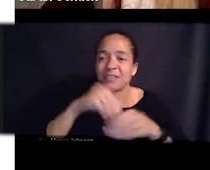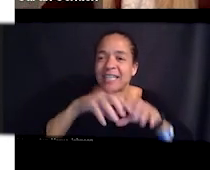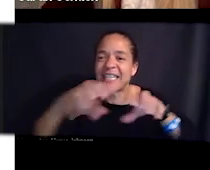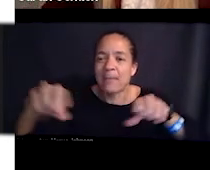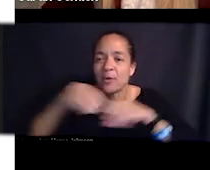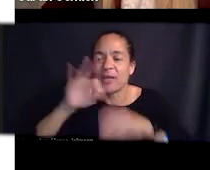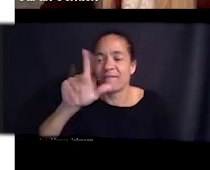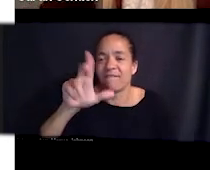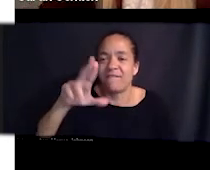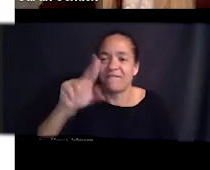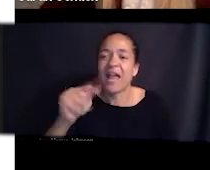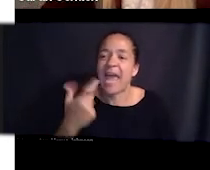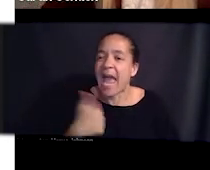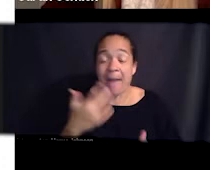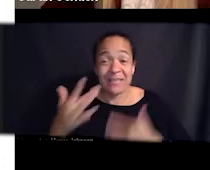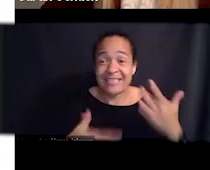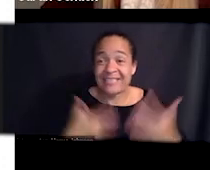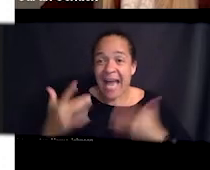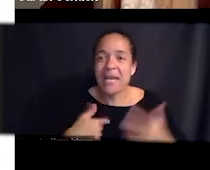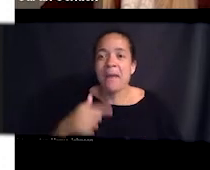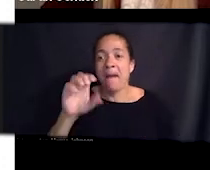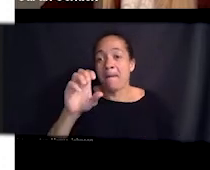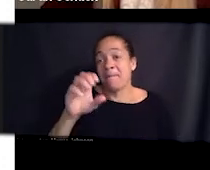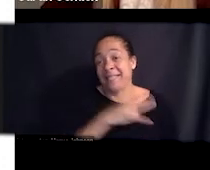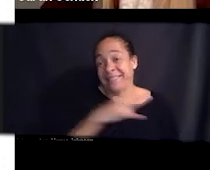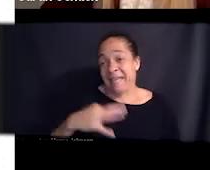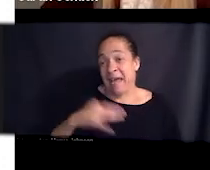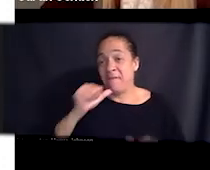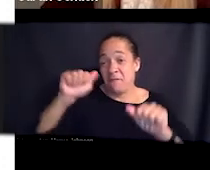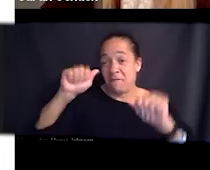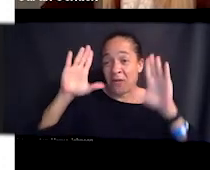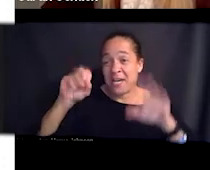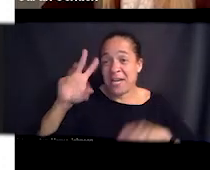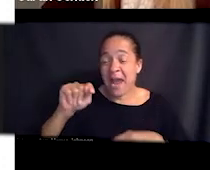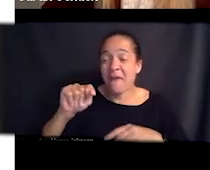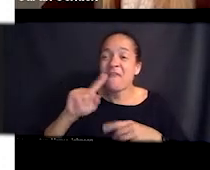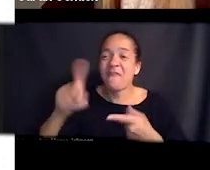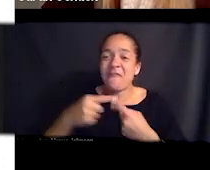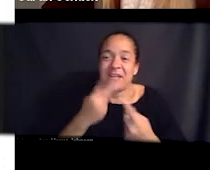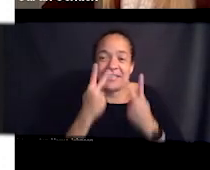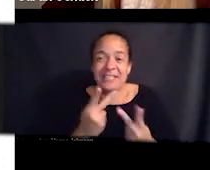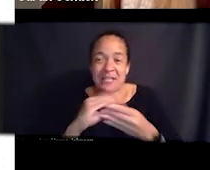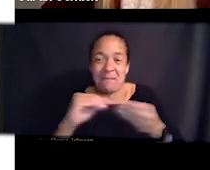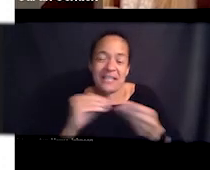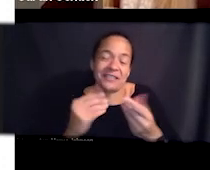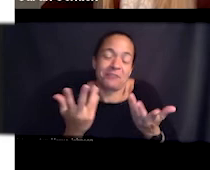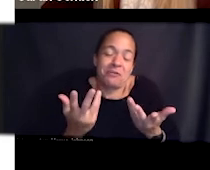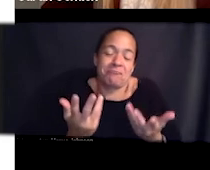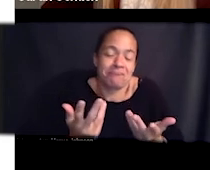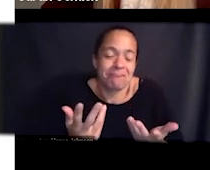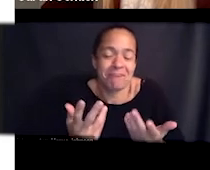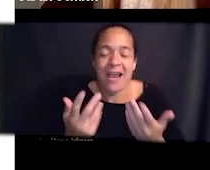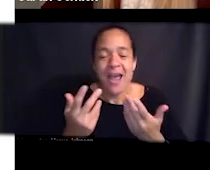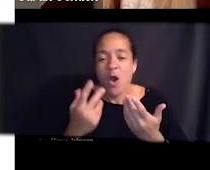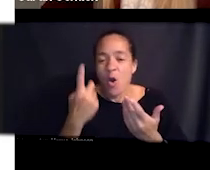going to freak out when they see this message on Facebook. But you know what? It's one of those weeks, and we got to do stuff like this.